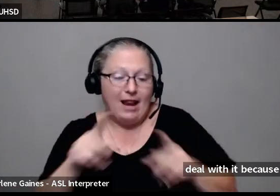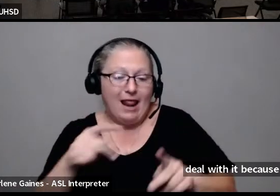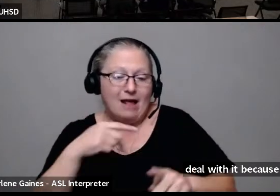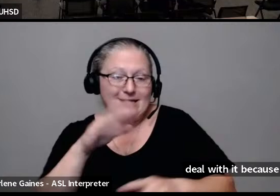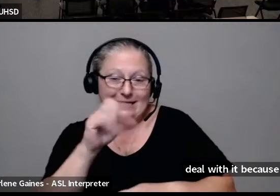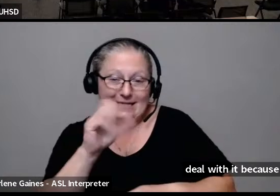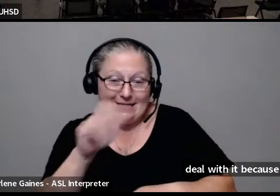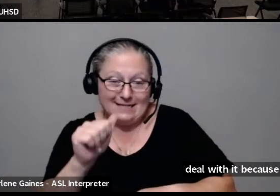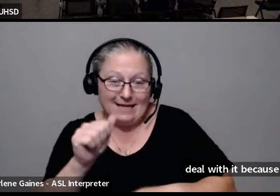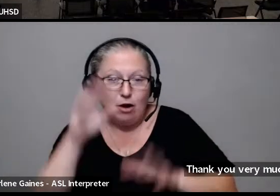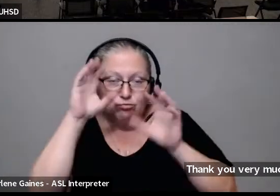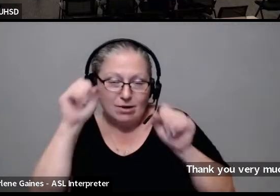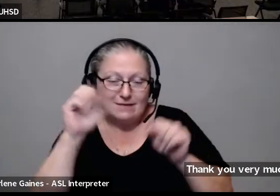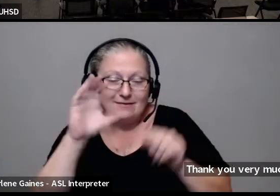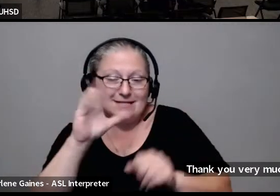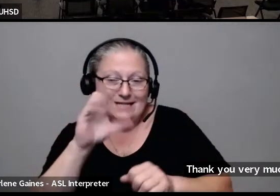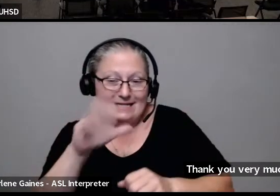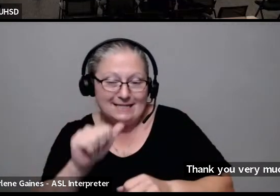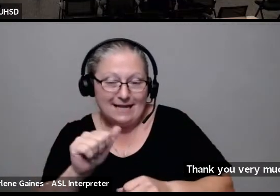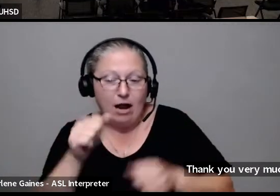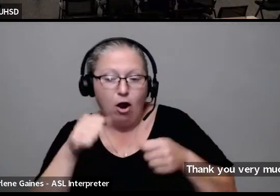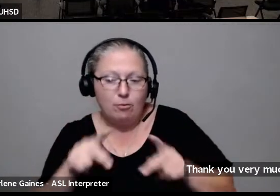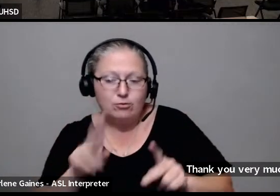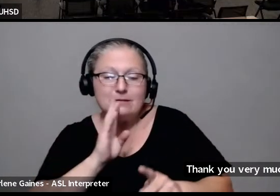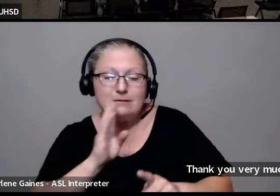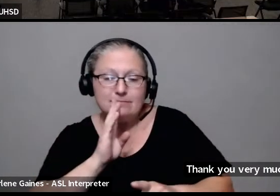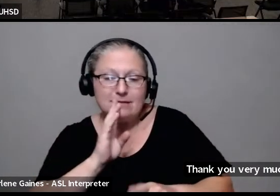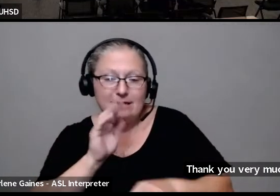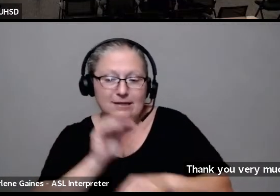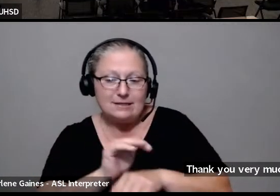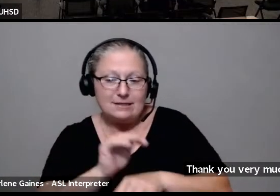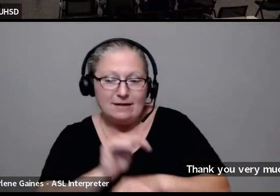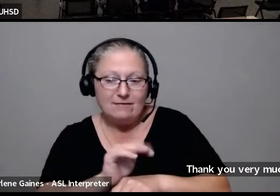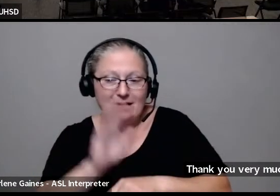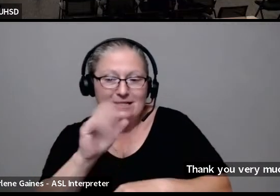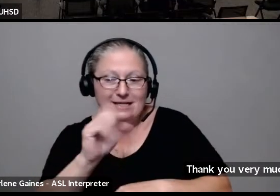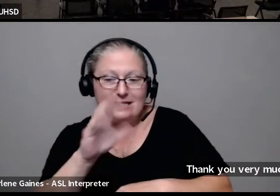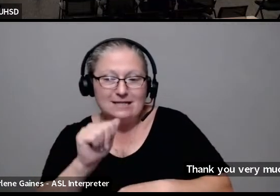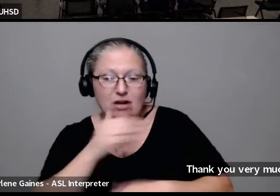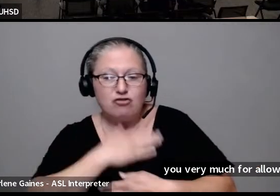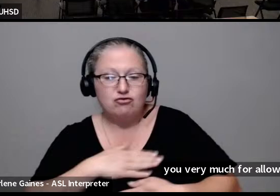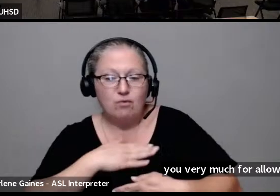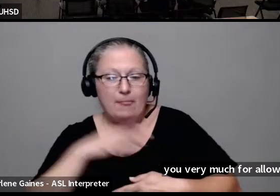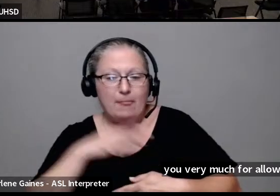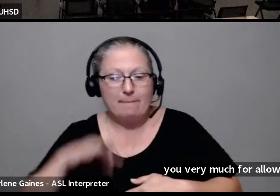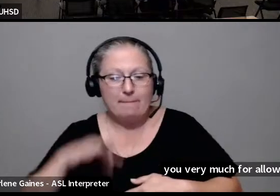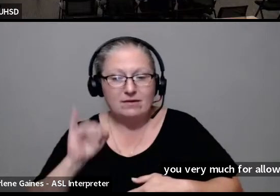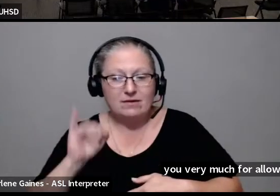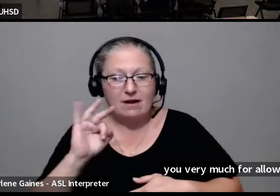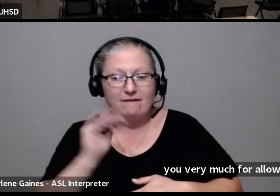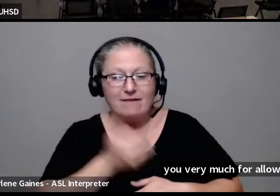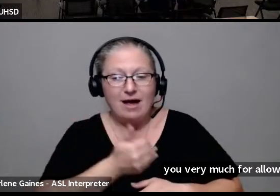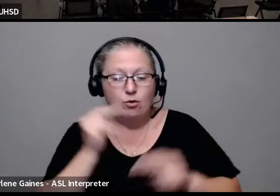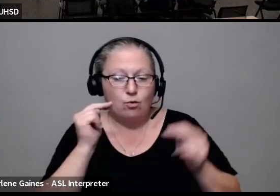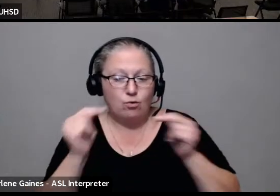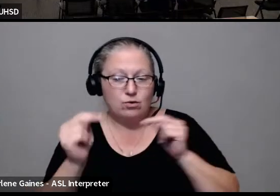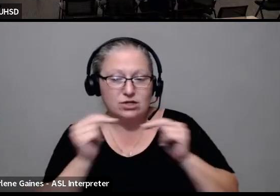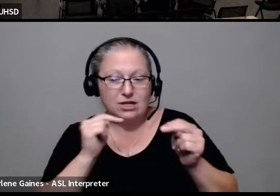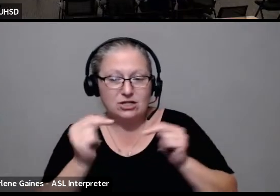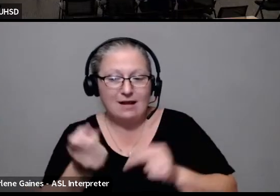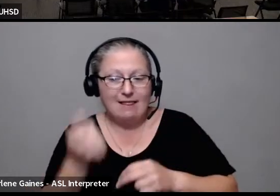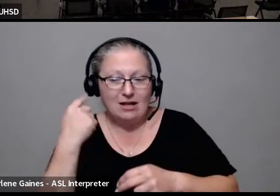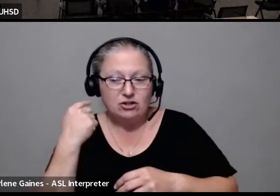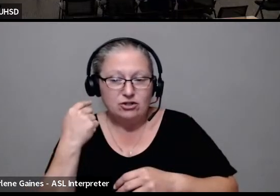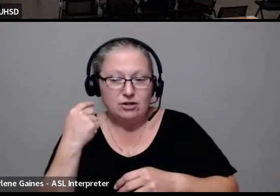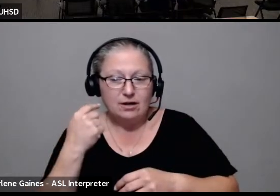CSCA and President of the CSCA, opportunity to speak this evening. CSCA has enjoyed the benefits of our negotiations last